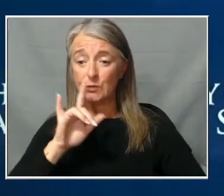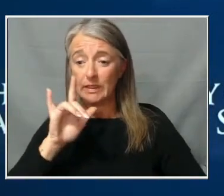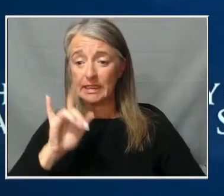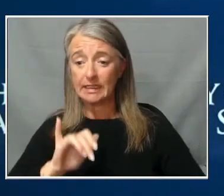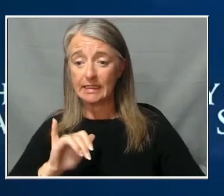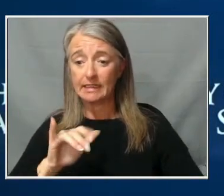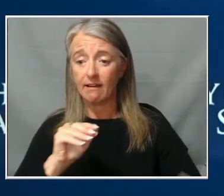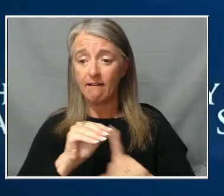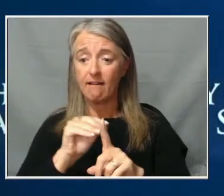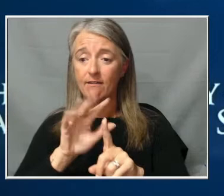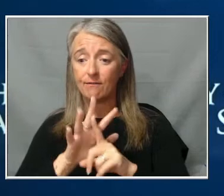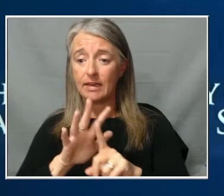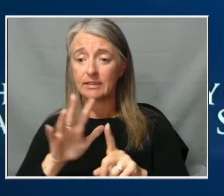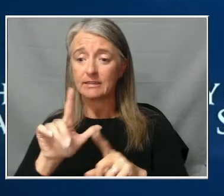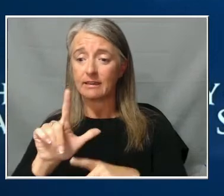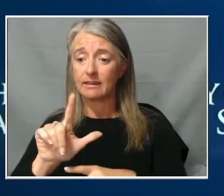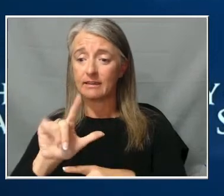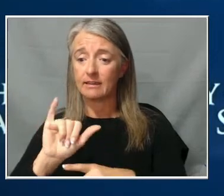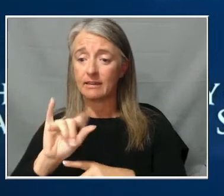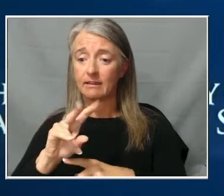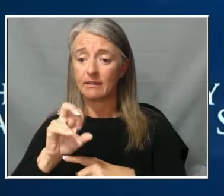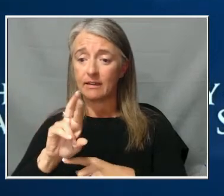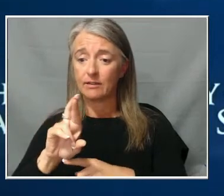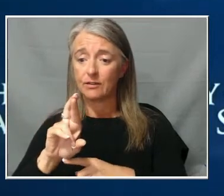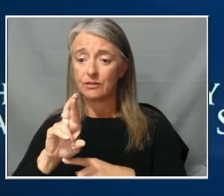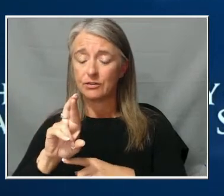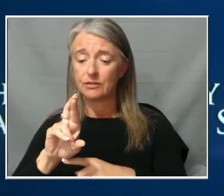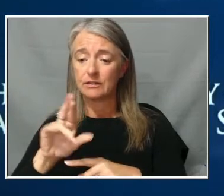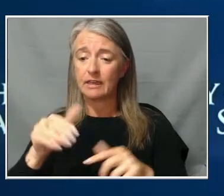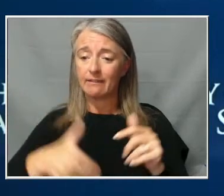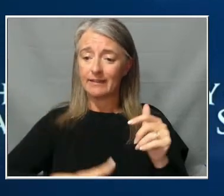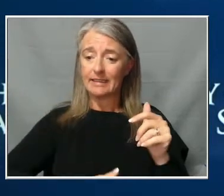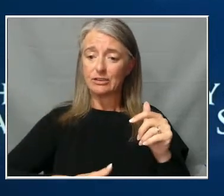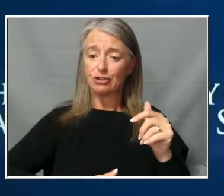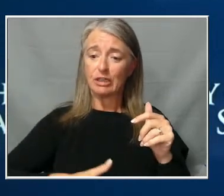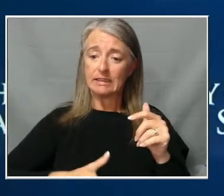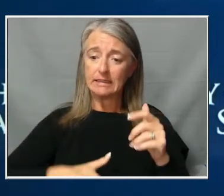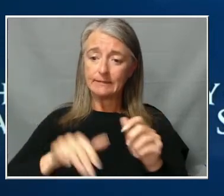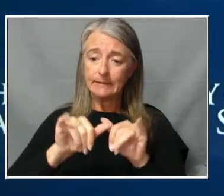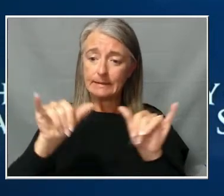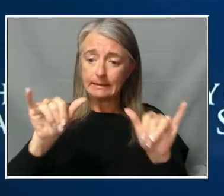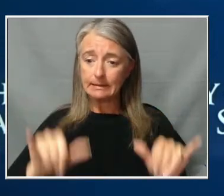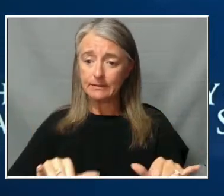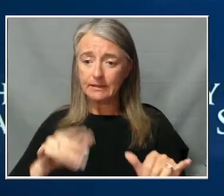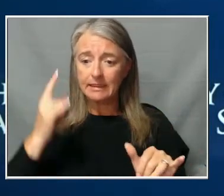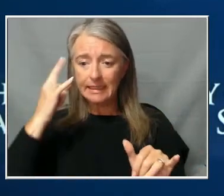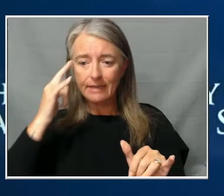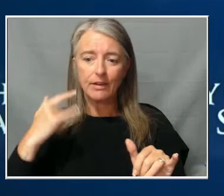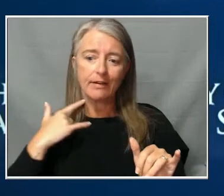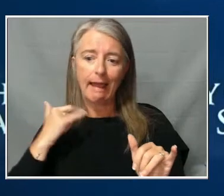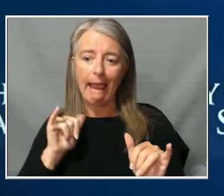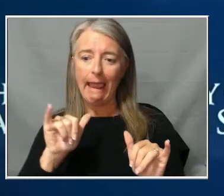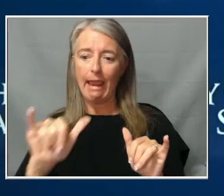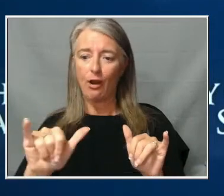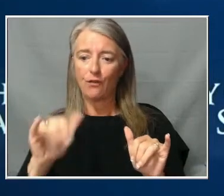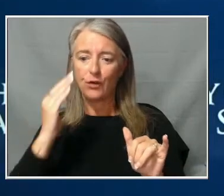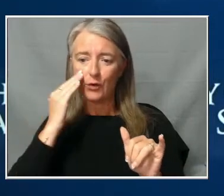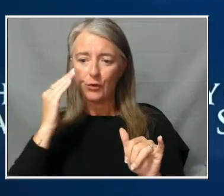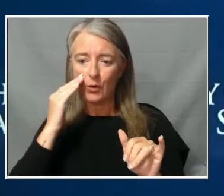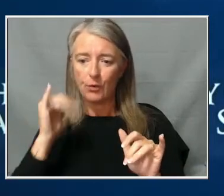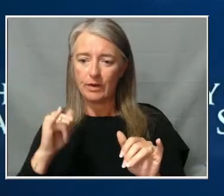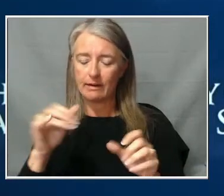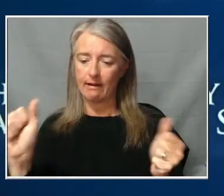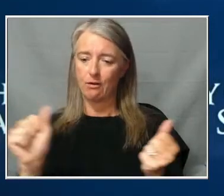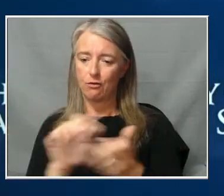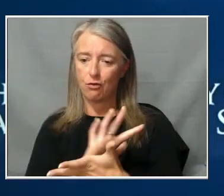course, on the liver, but it has effects on the digestive system, as anyone who's ever had a hangover knows. It can cause certain